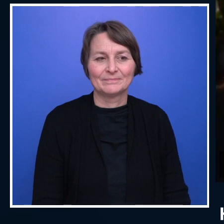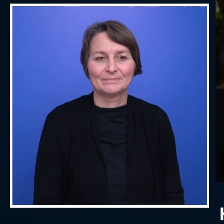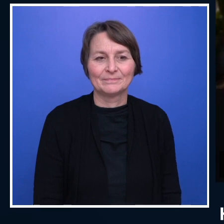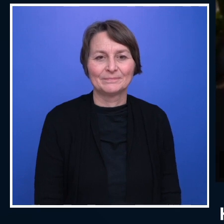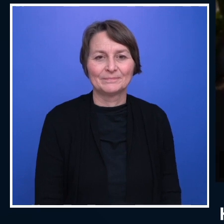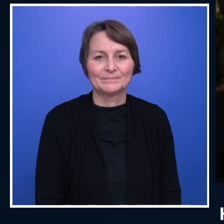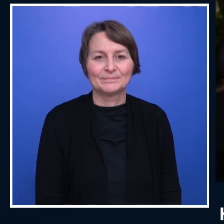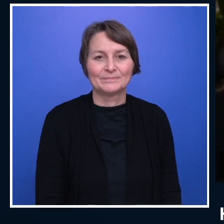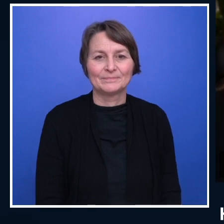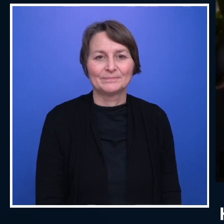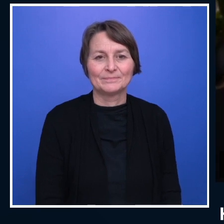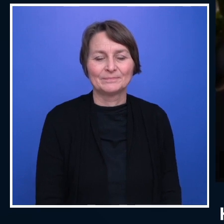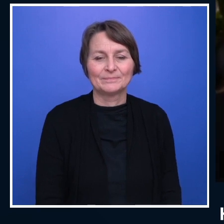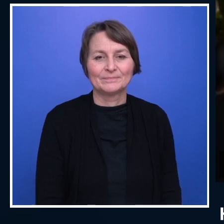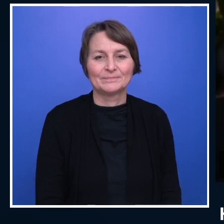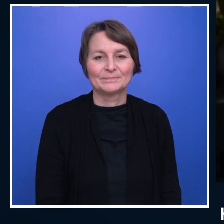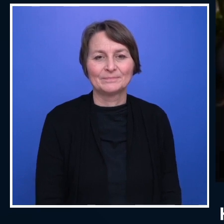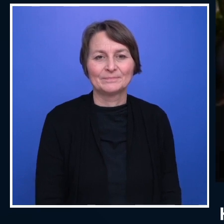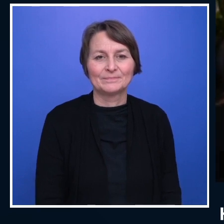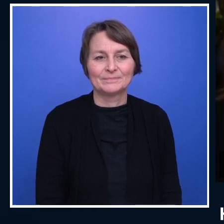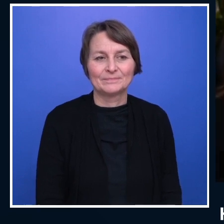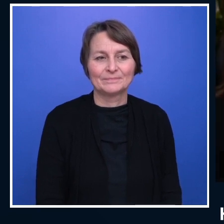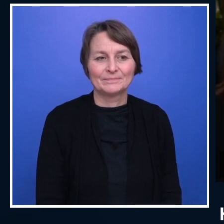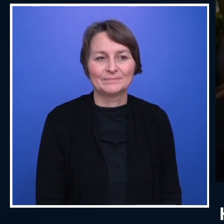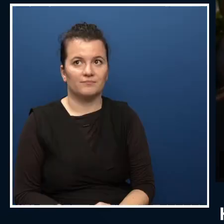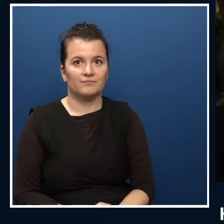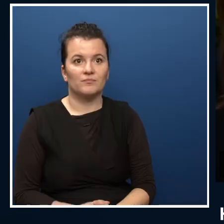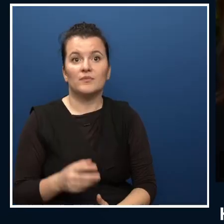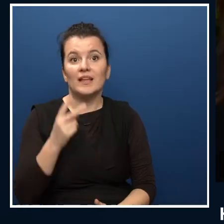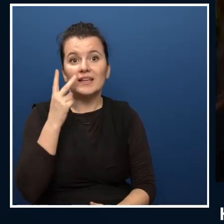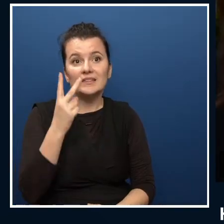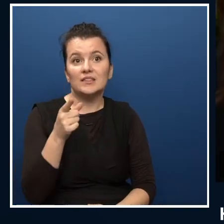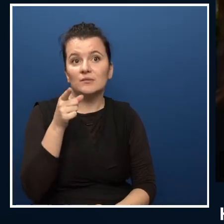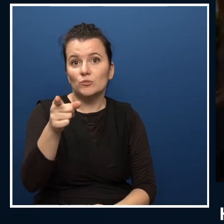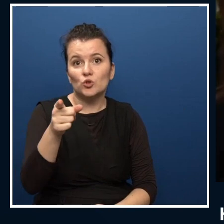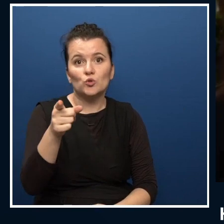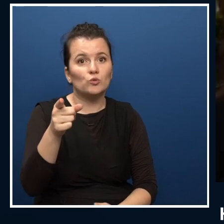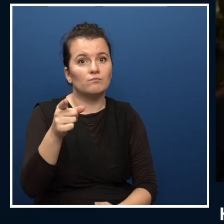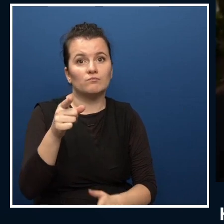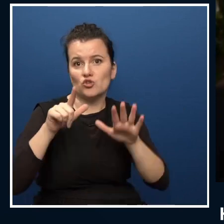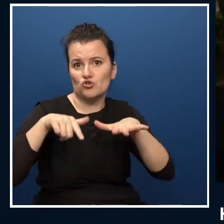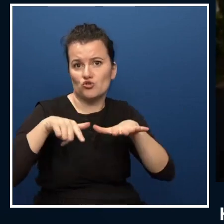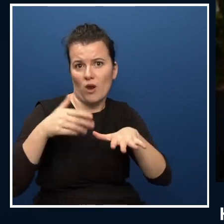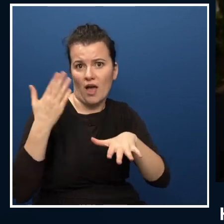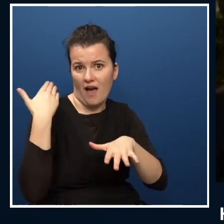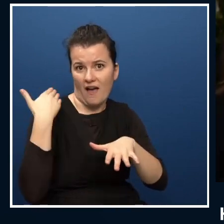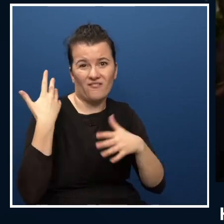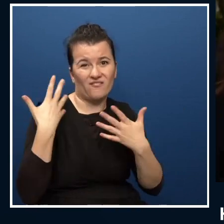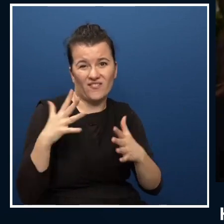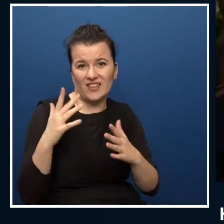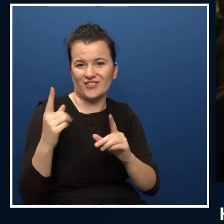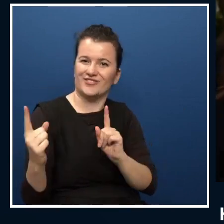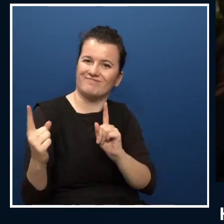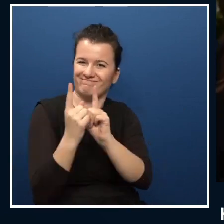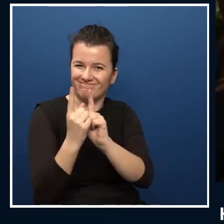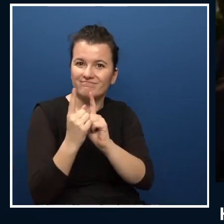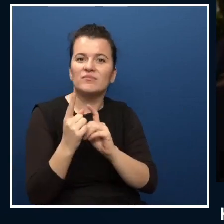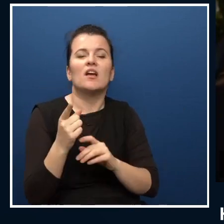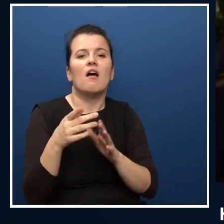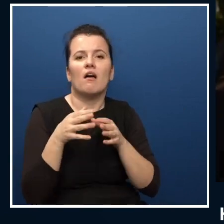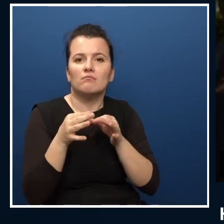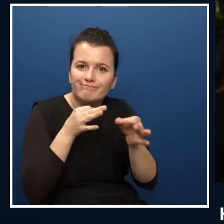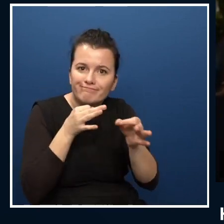about the migration of your blog. You were basically still in the middle of migrating that blog in that time,